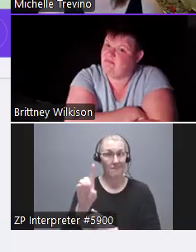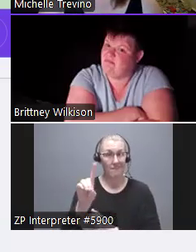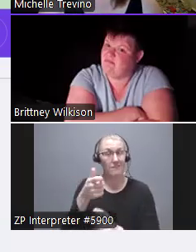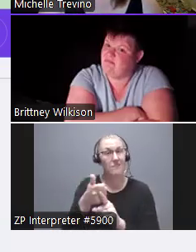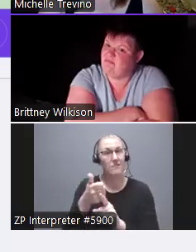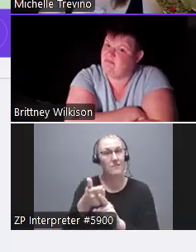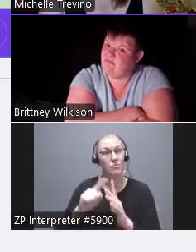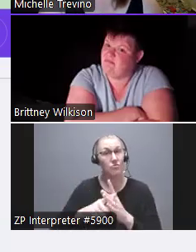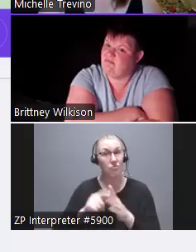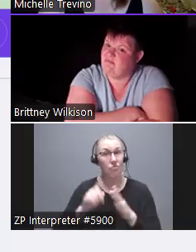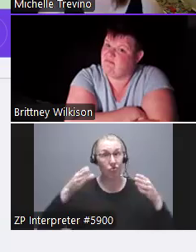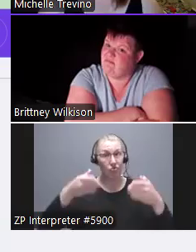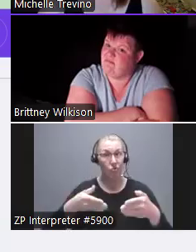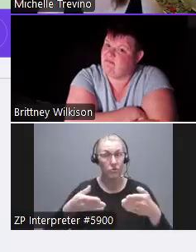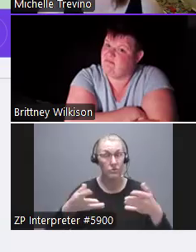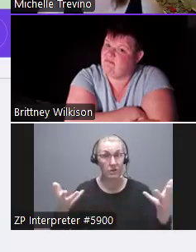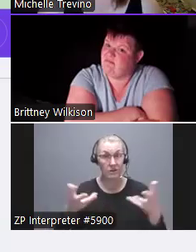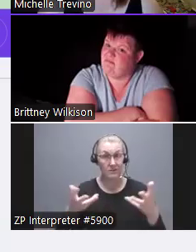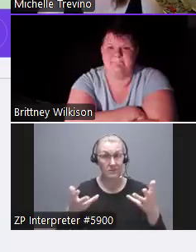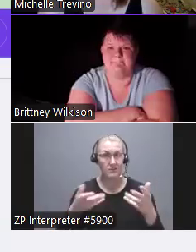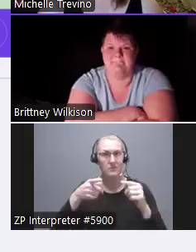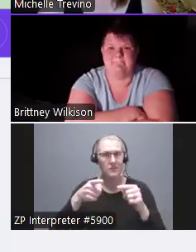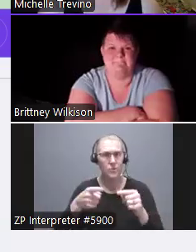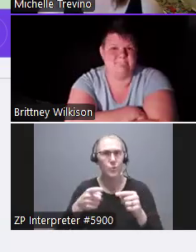on stem cell research.